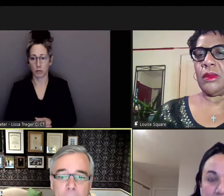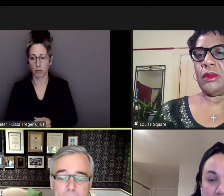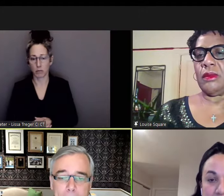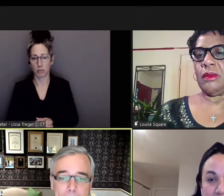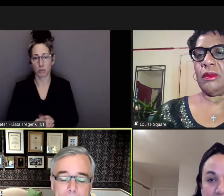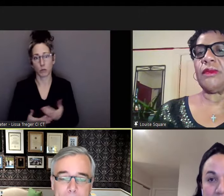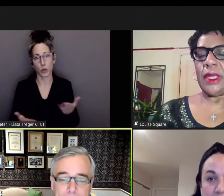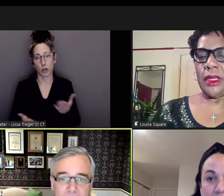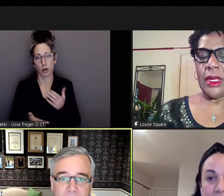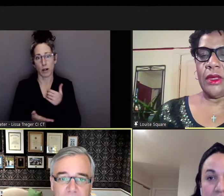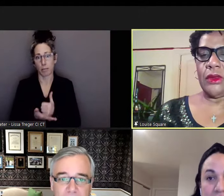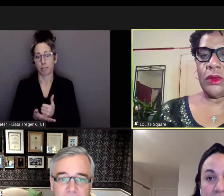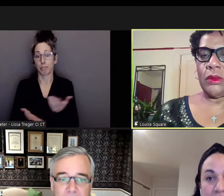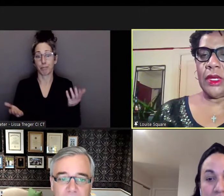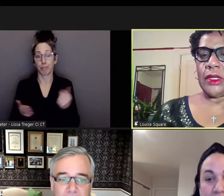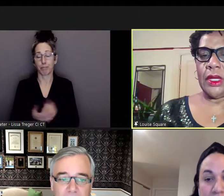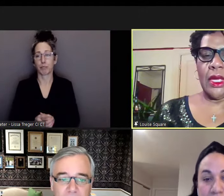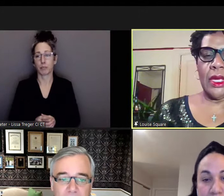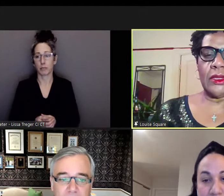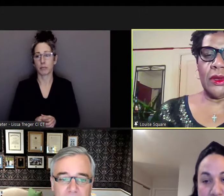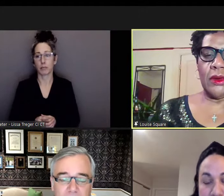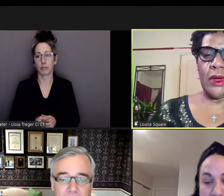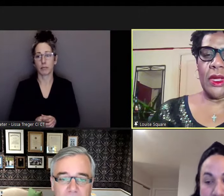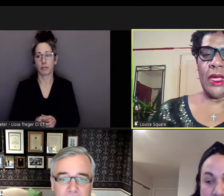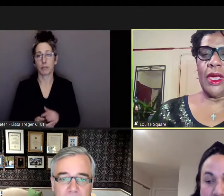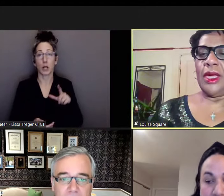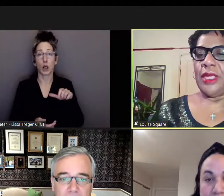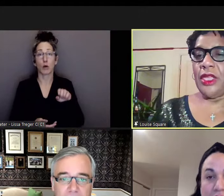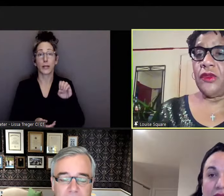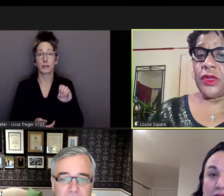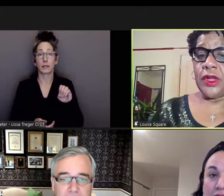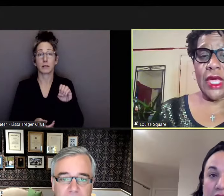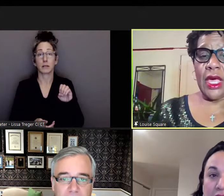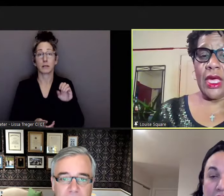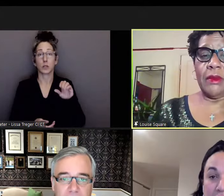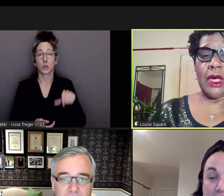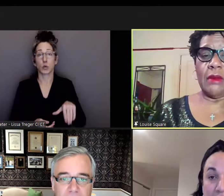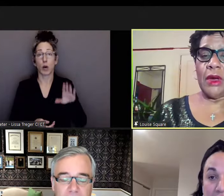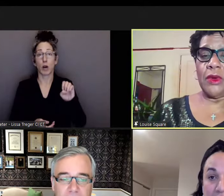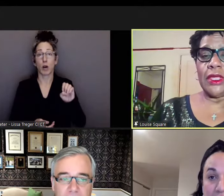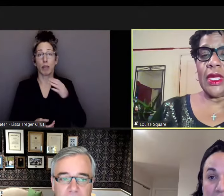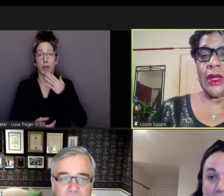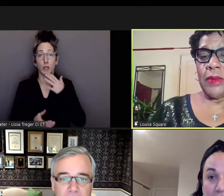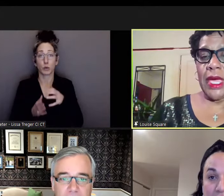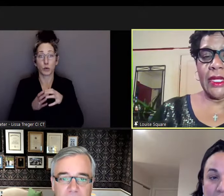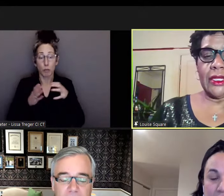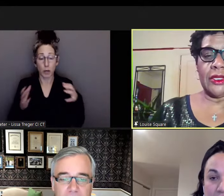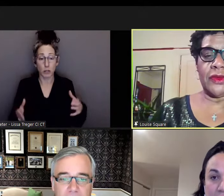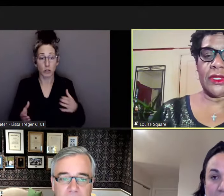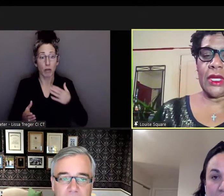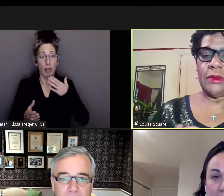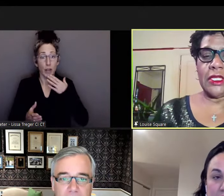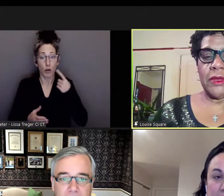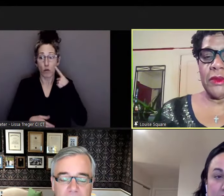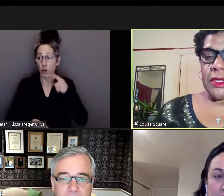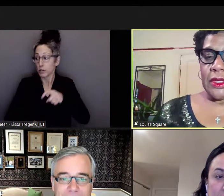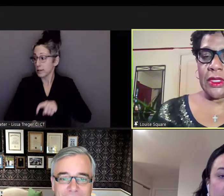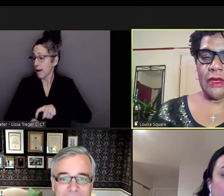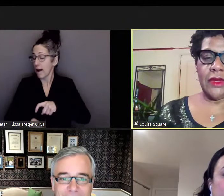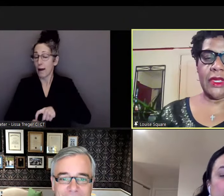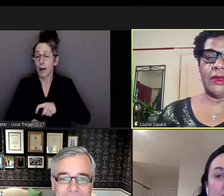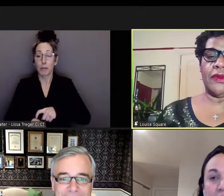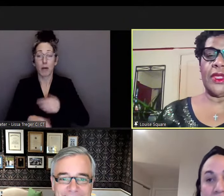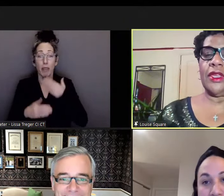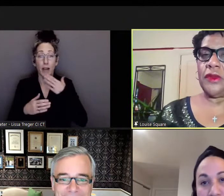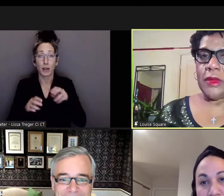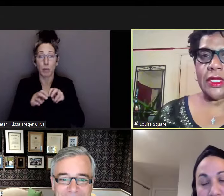here for. Thank you so much. So thank you for your time. I want to thank our panelists for the time they spent with us